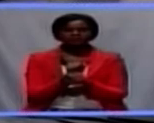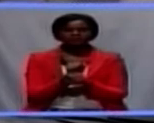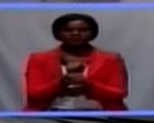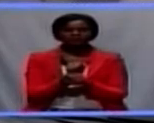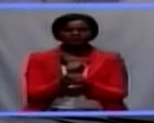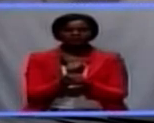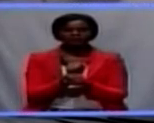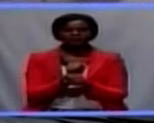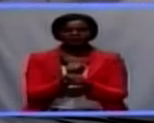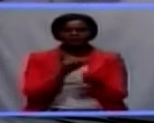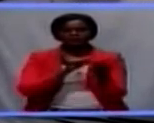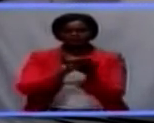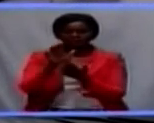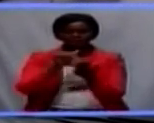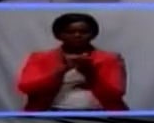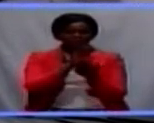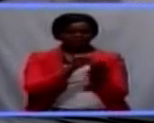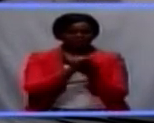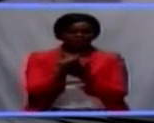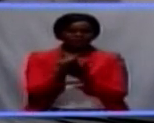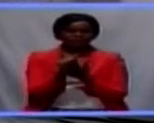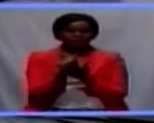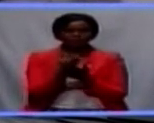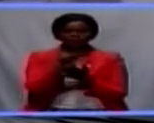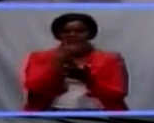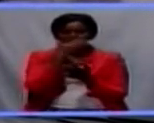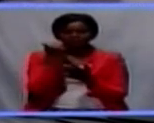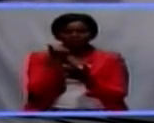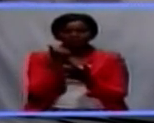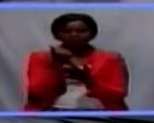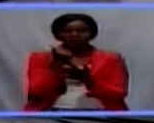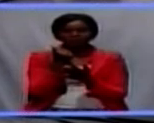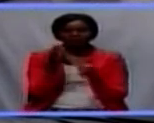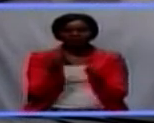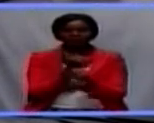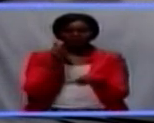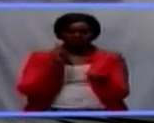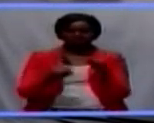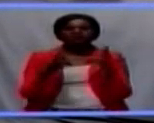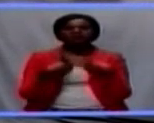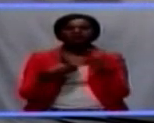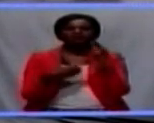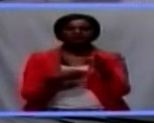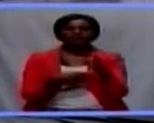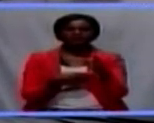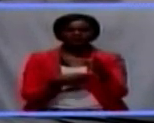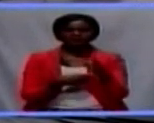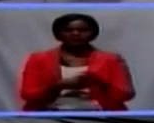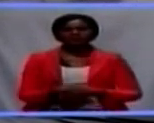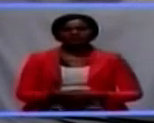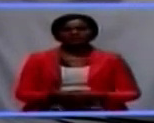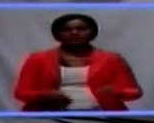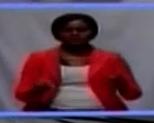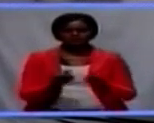Even if we advertise and we tender and you are the best bidder, we will not consider you. And this is also being replicated